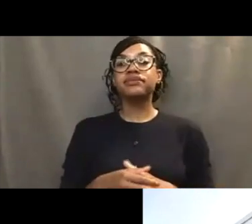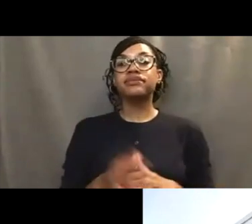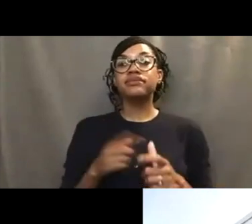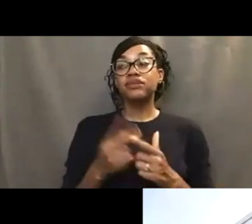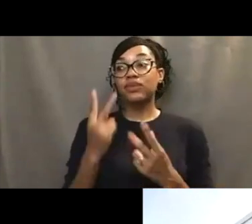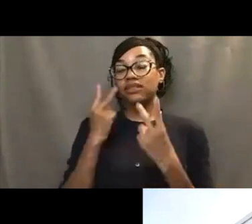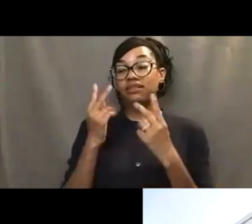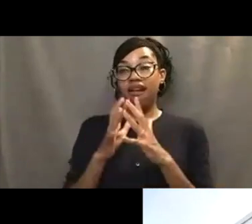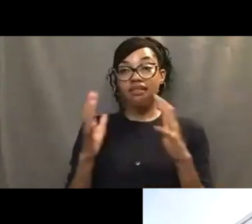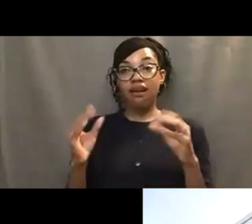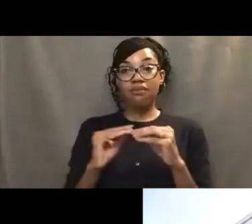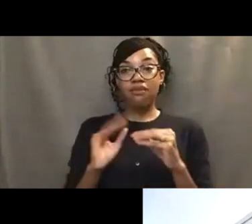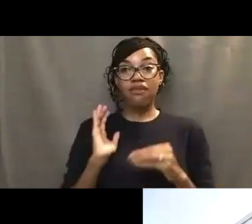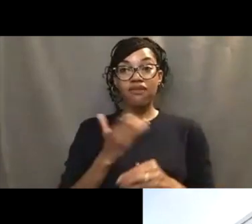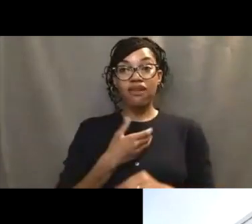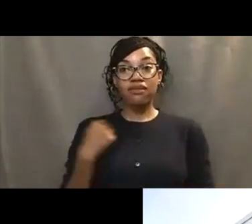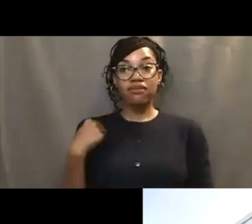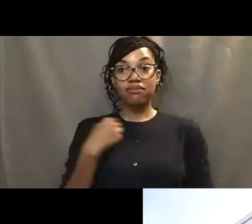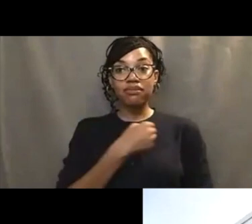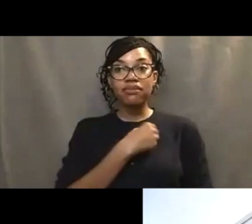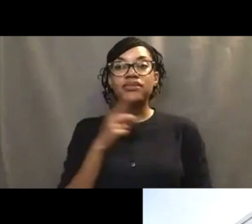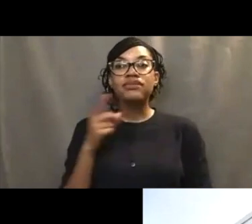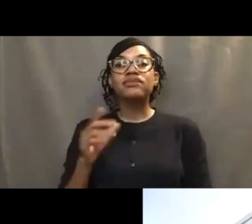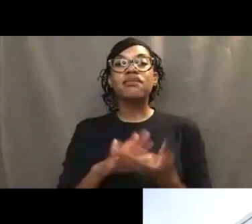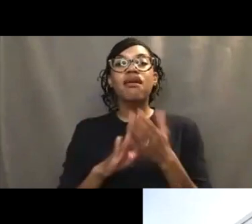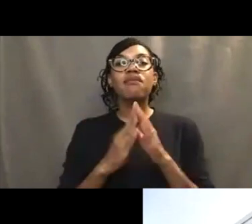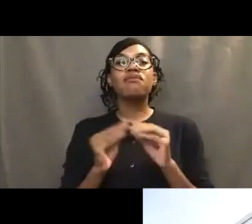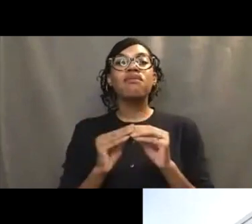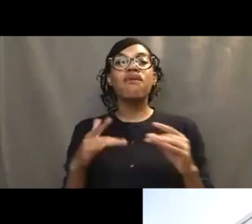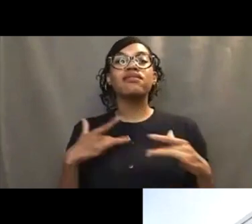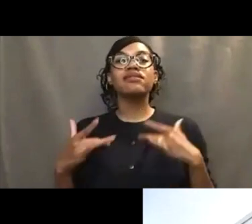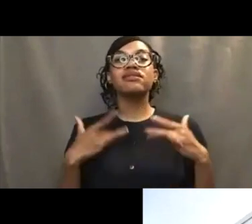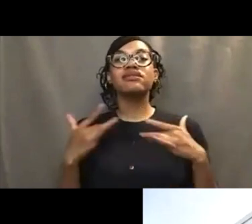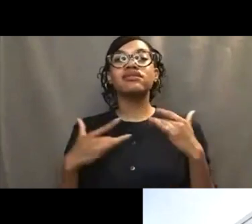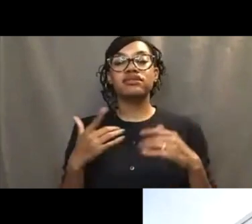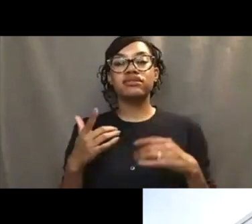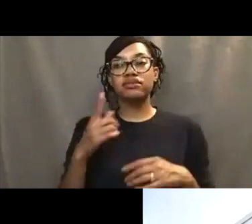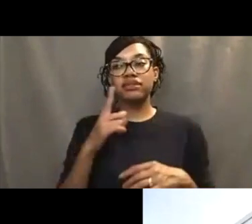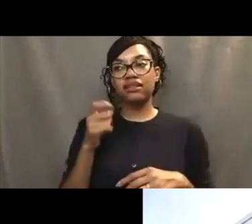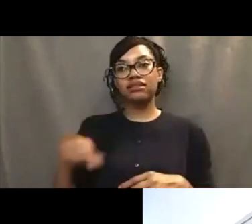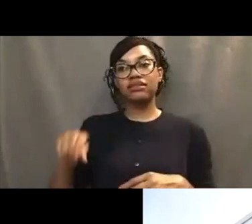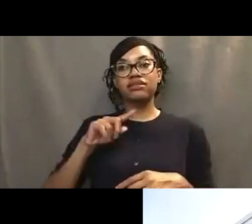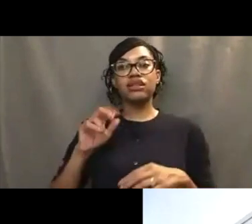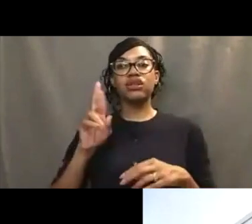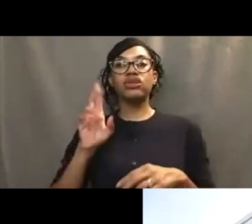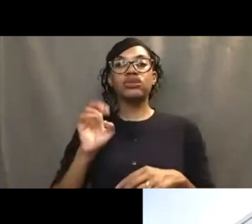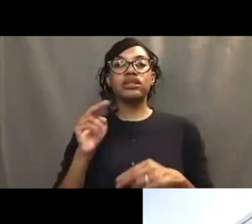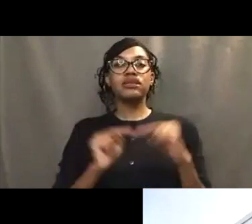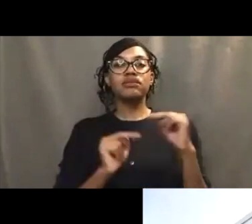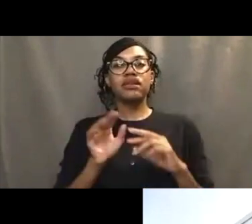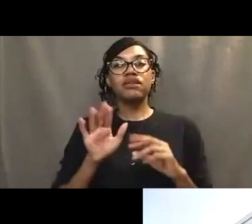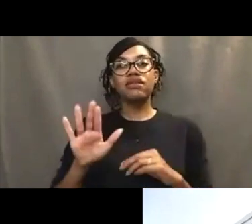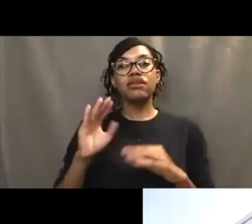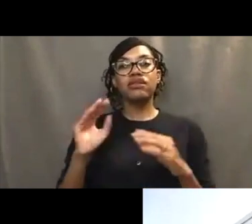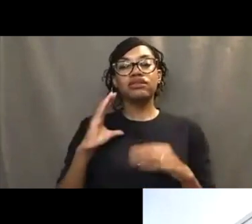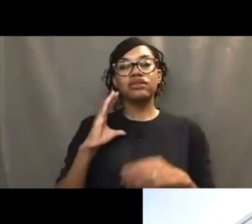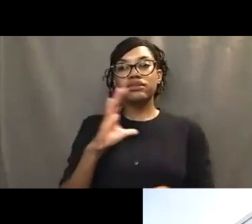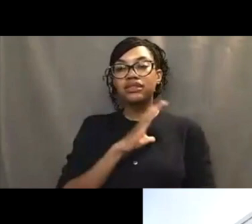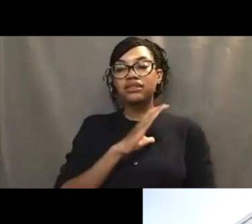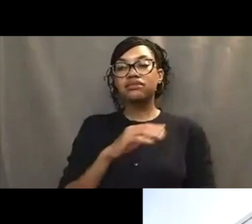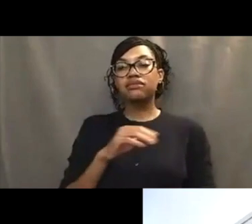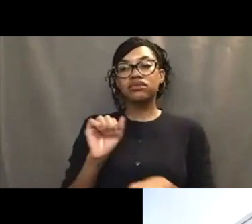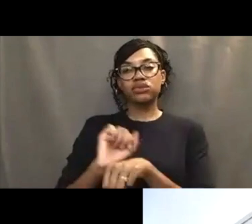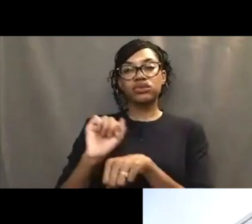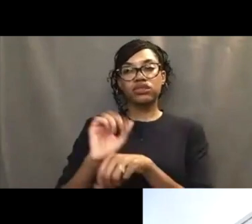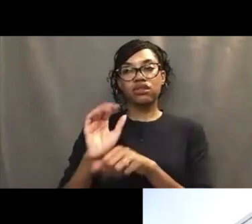our members get excited because we've rebuilt our committees that are working on all of these things. People join when they see